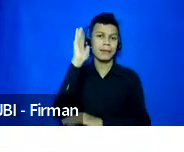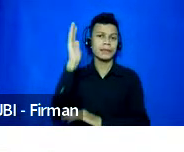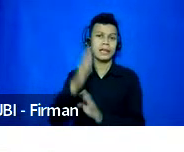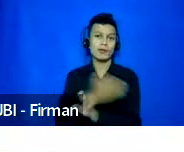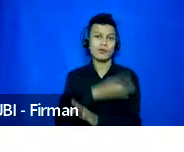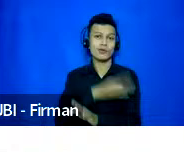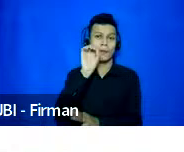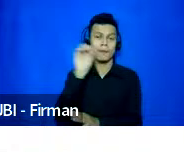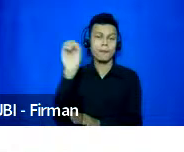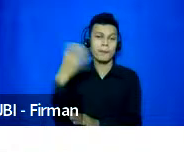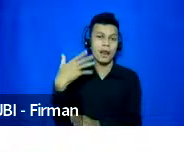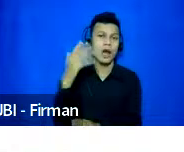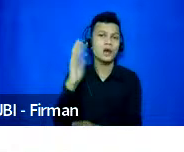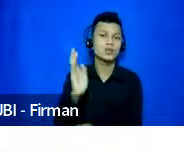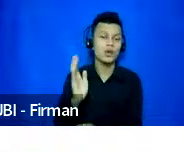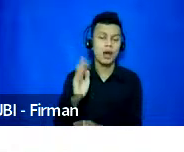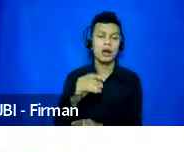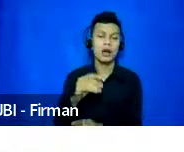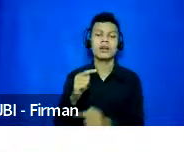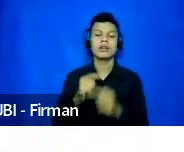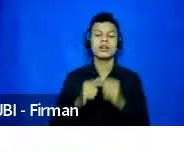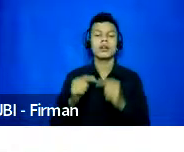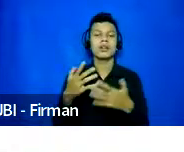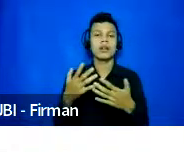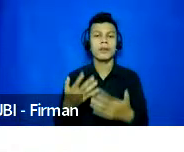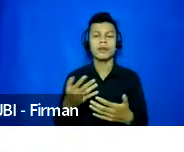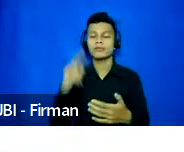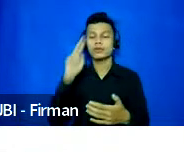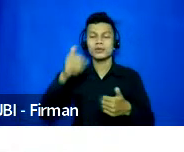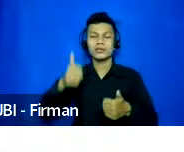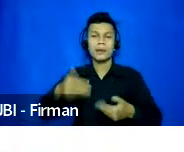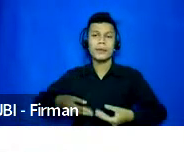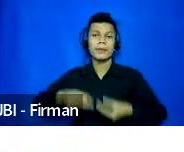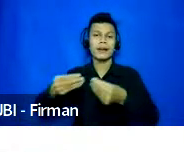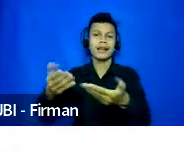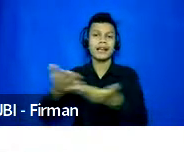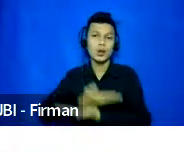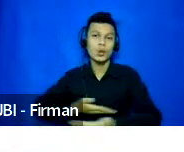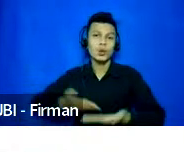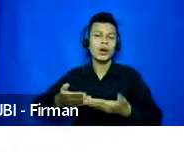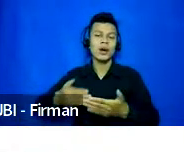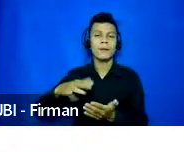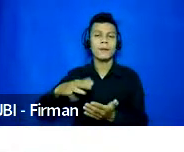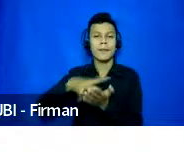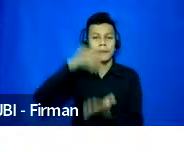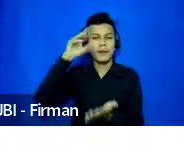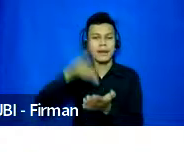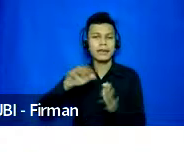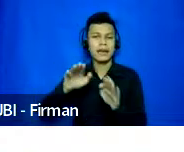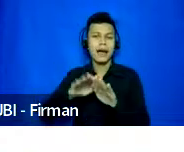learning environments for children. So this means maintaining safe